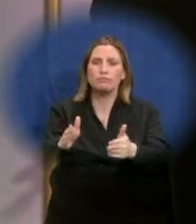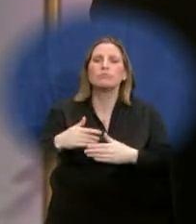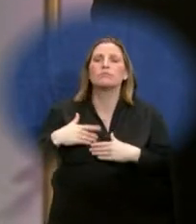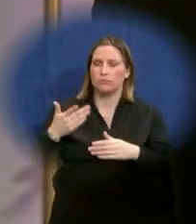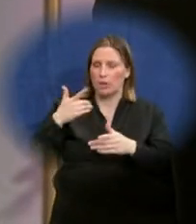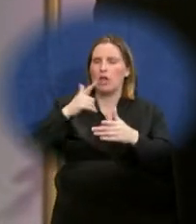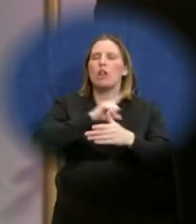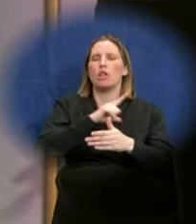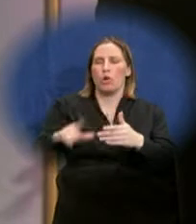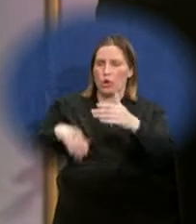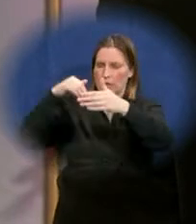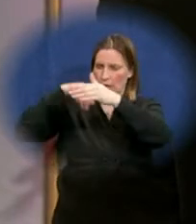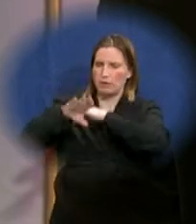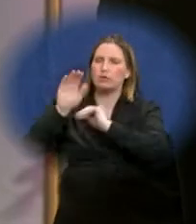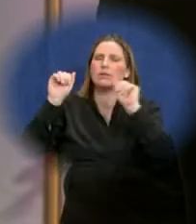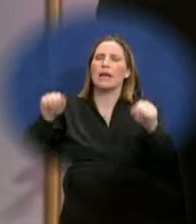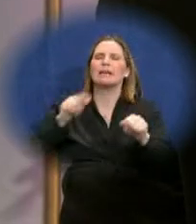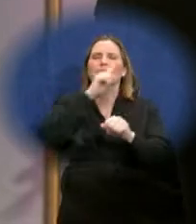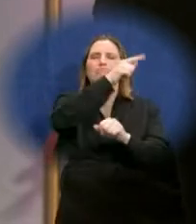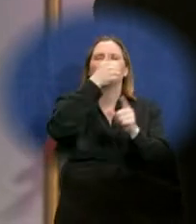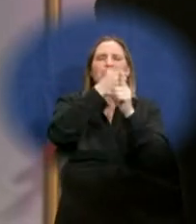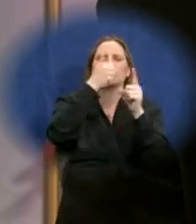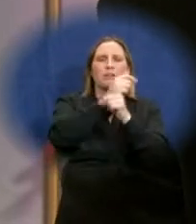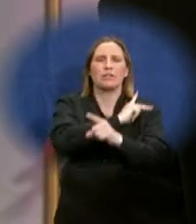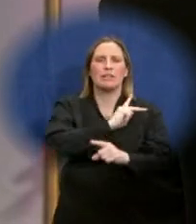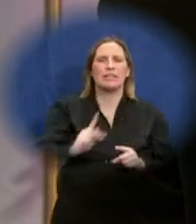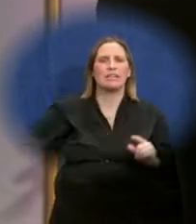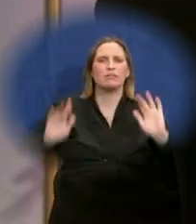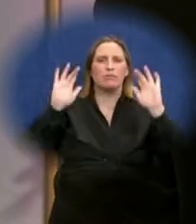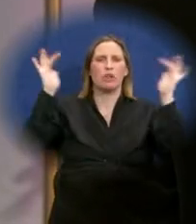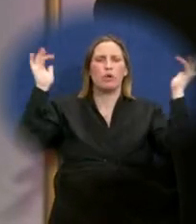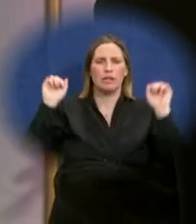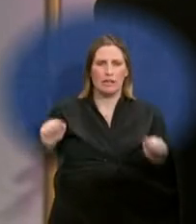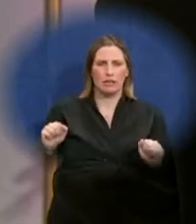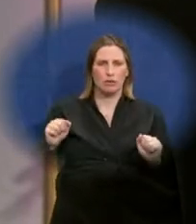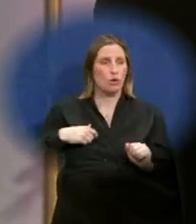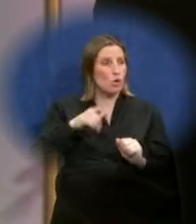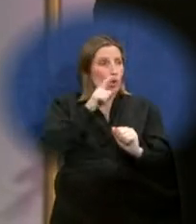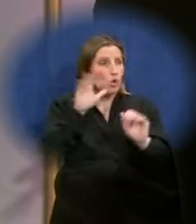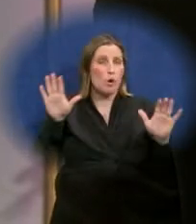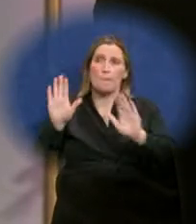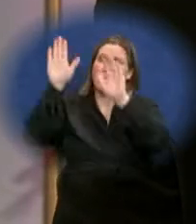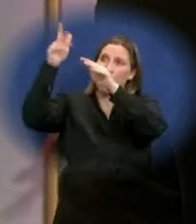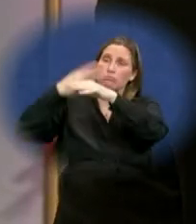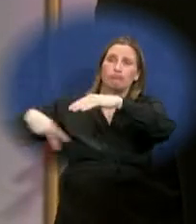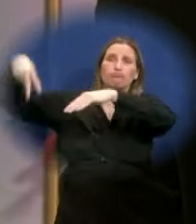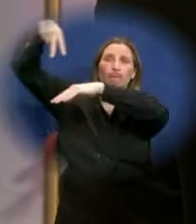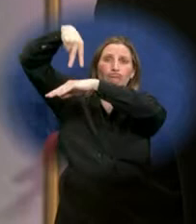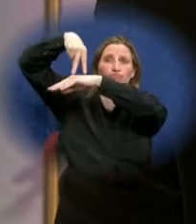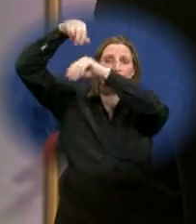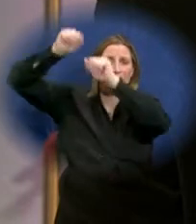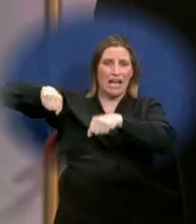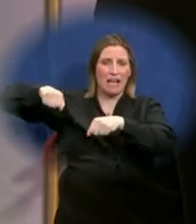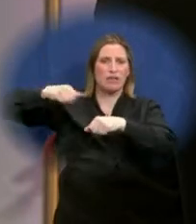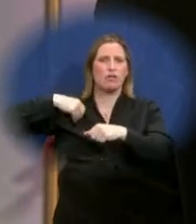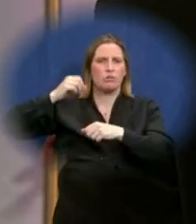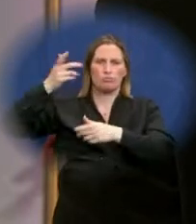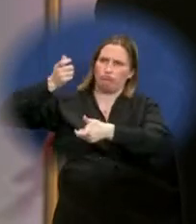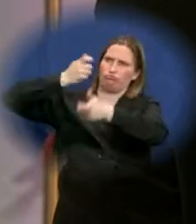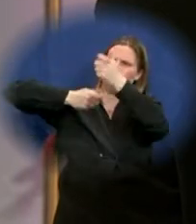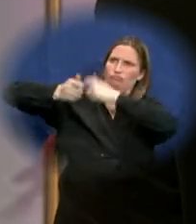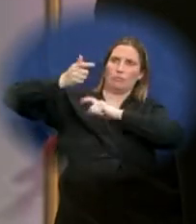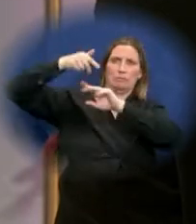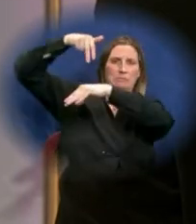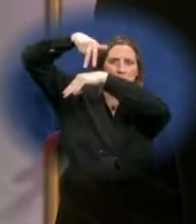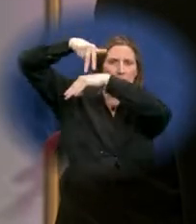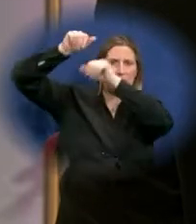Let the Lord enter. He is the King of glory. Who can ascend the mountain of the Lord, or who may stand in his holy place?